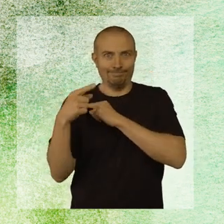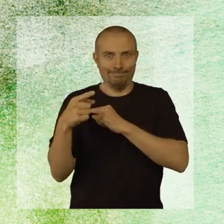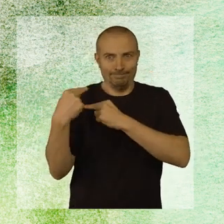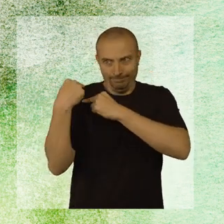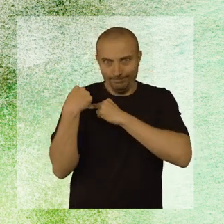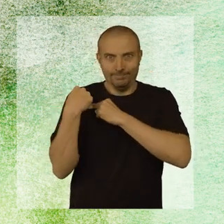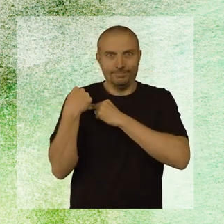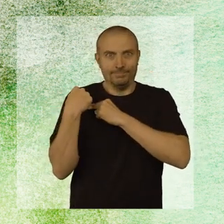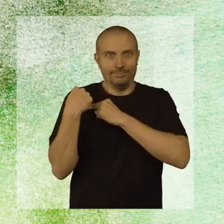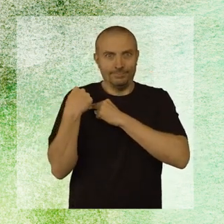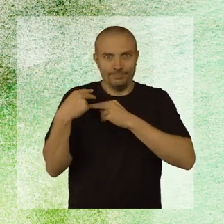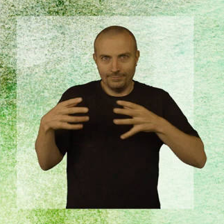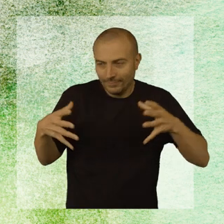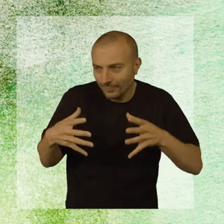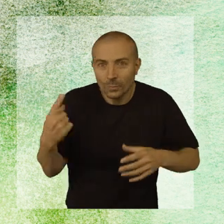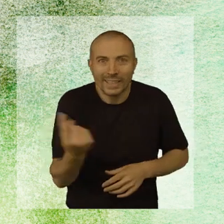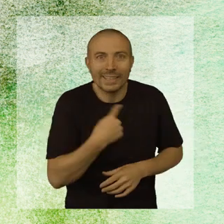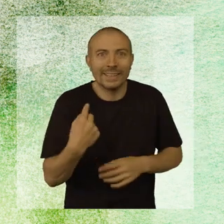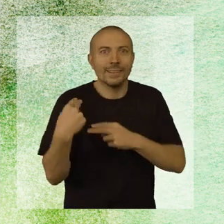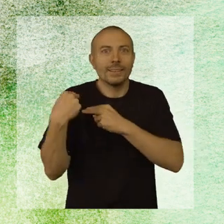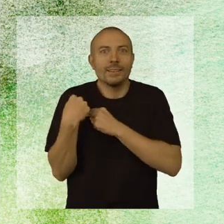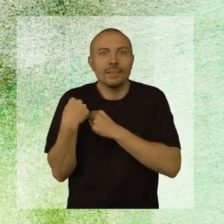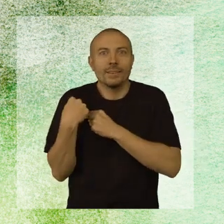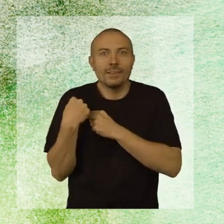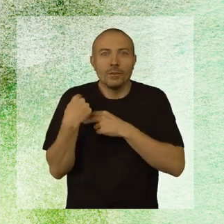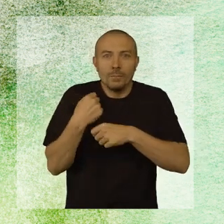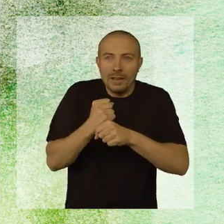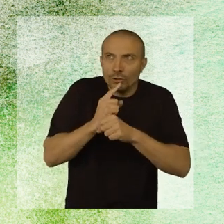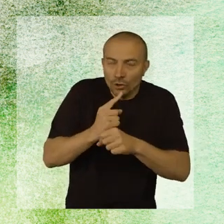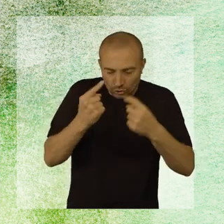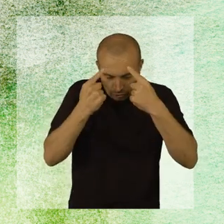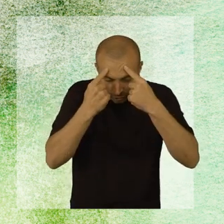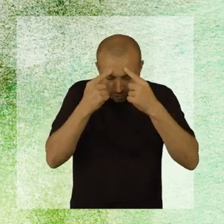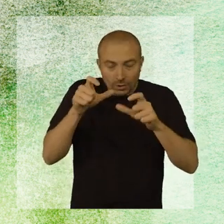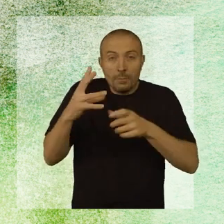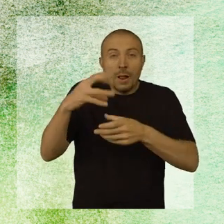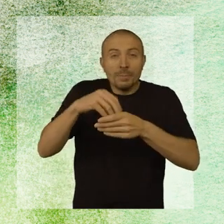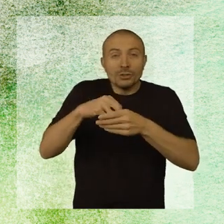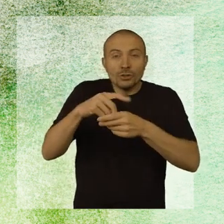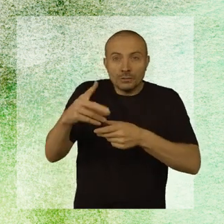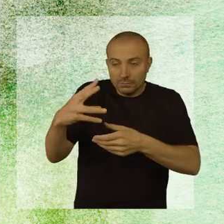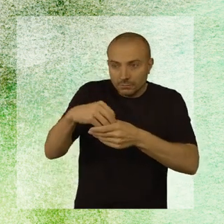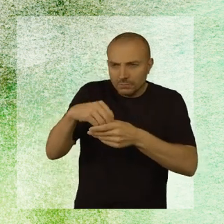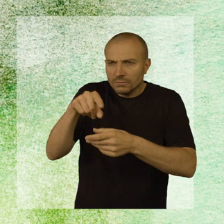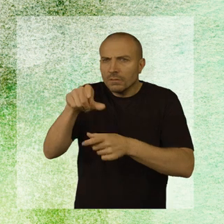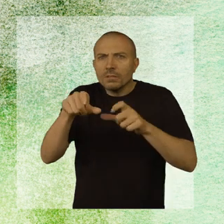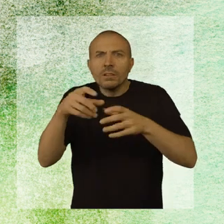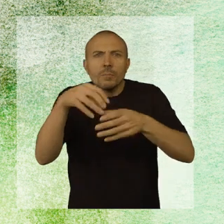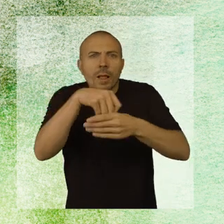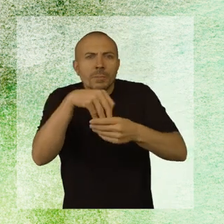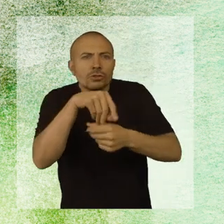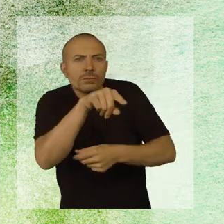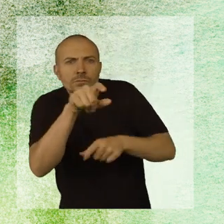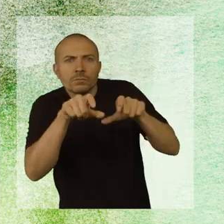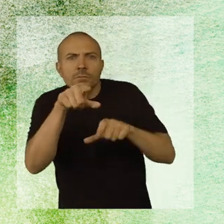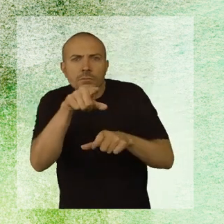is for the duty bearer to make sure that there is participation